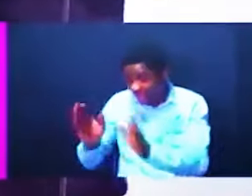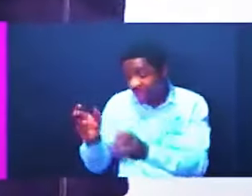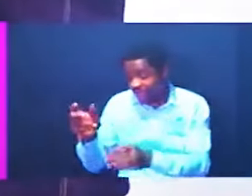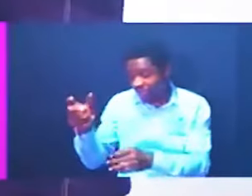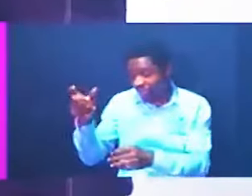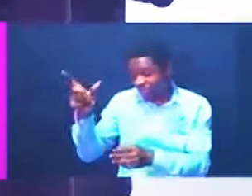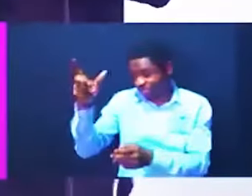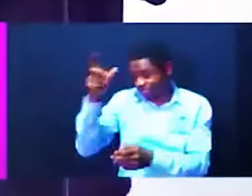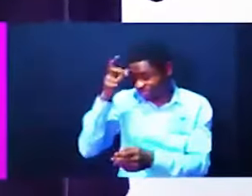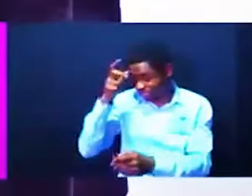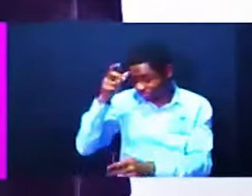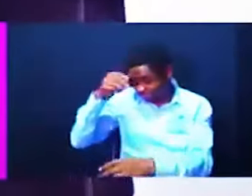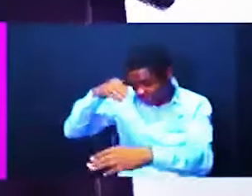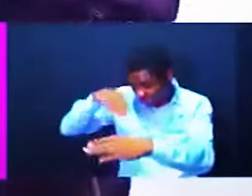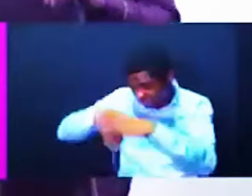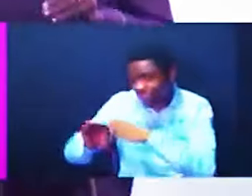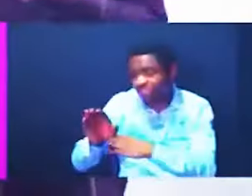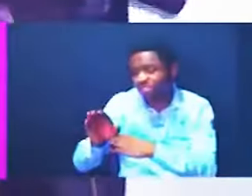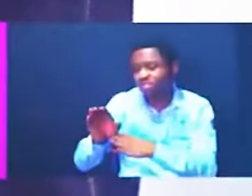What